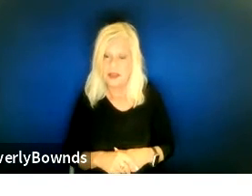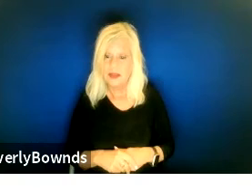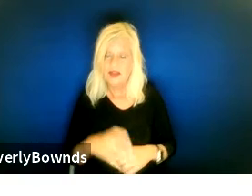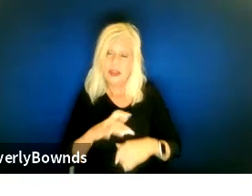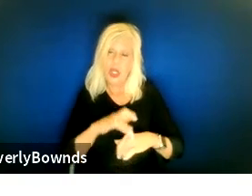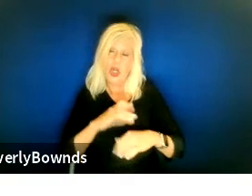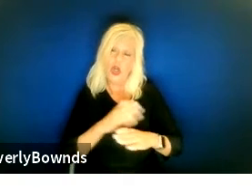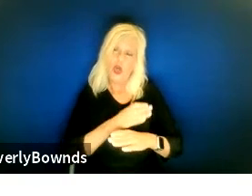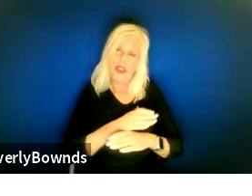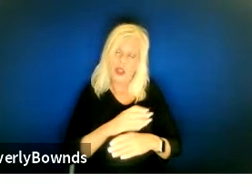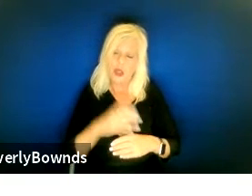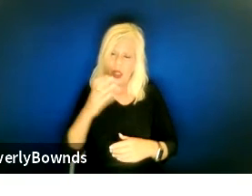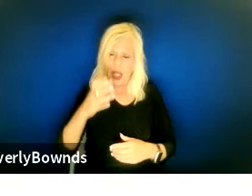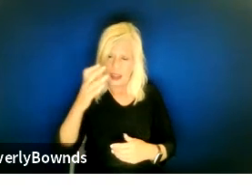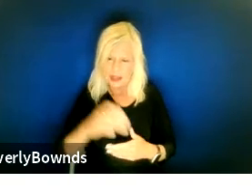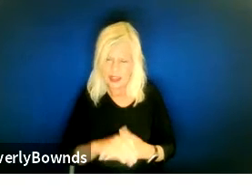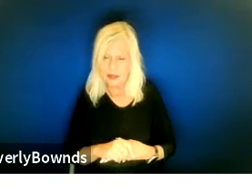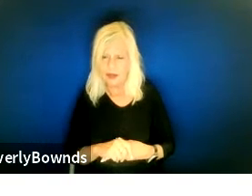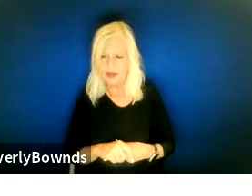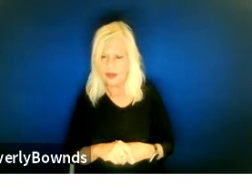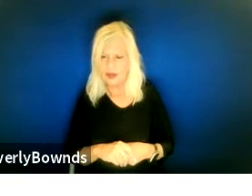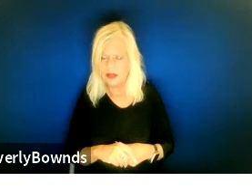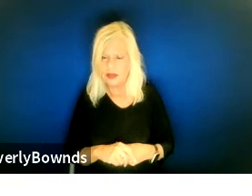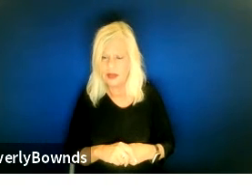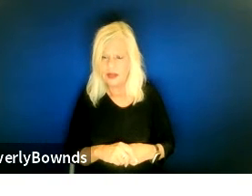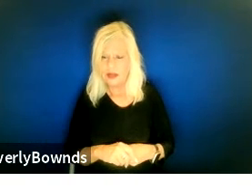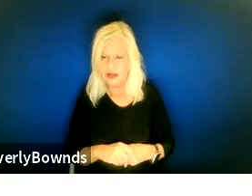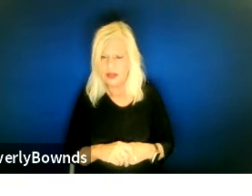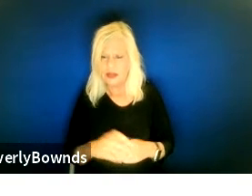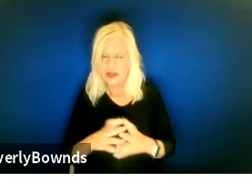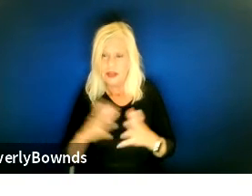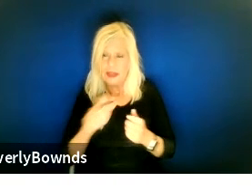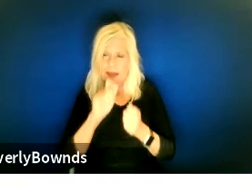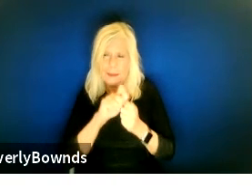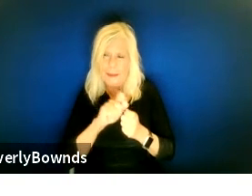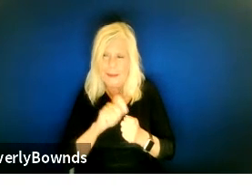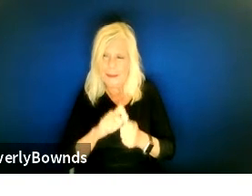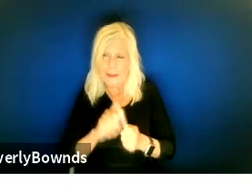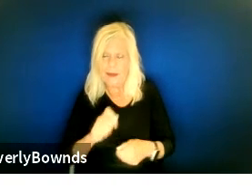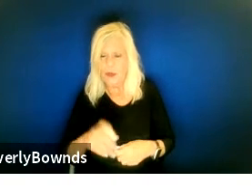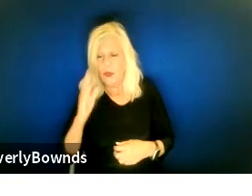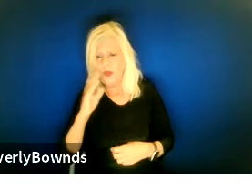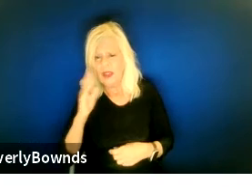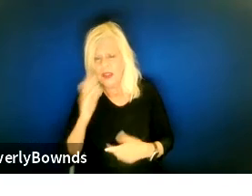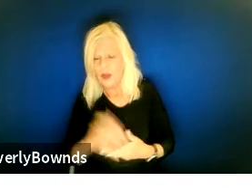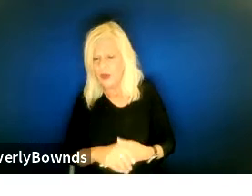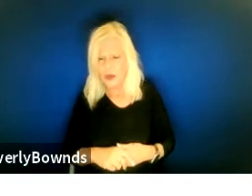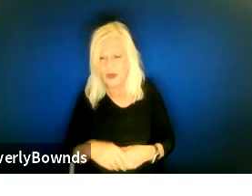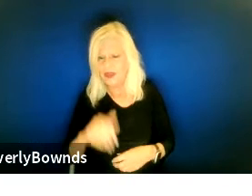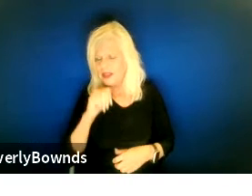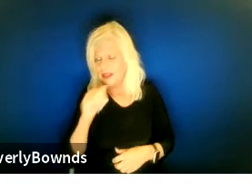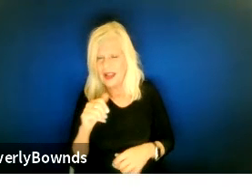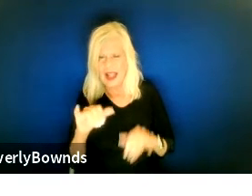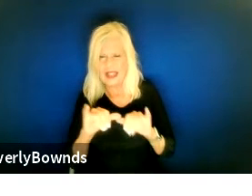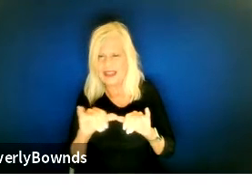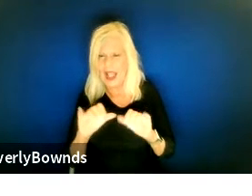of concept we did it so detailed, wherein we know for sure that that's not a scalable solution. If we want to